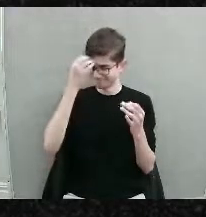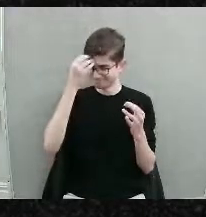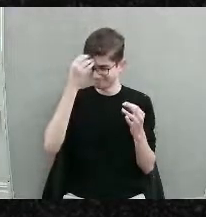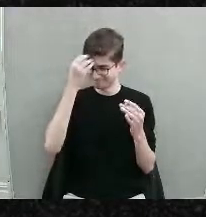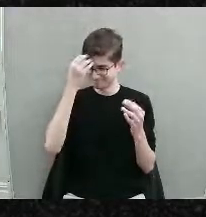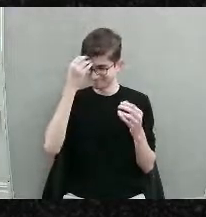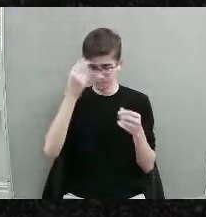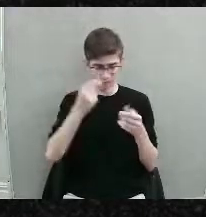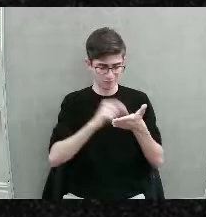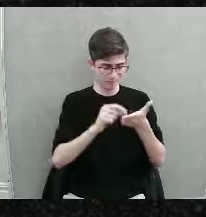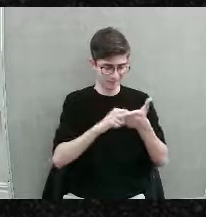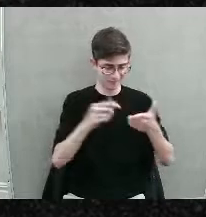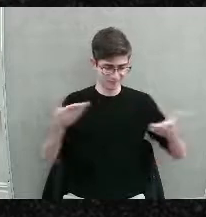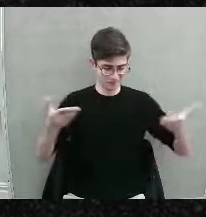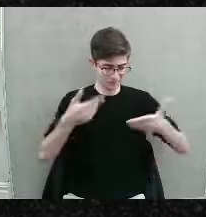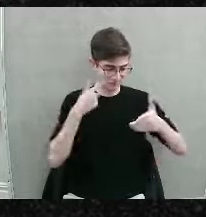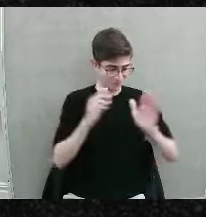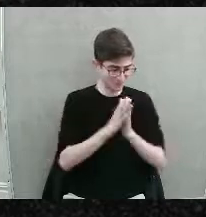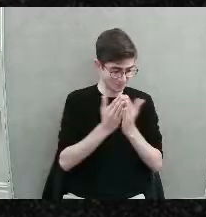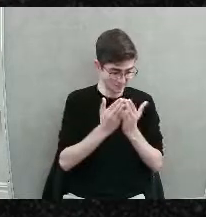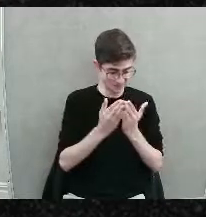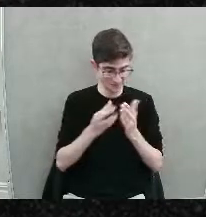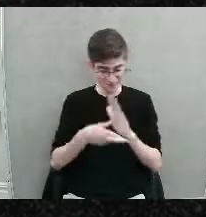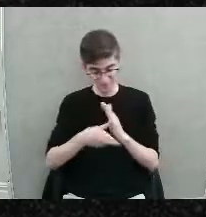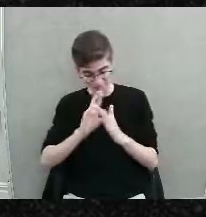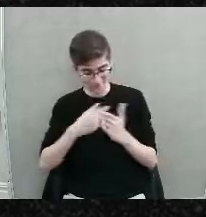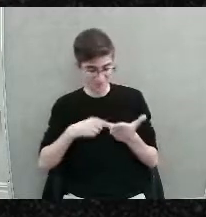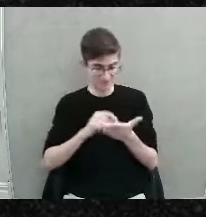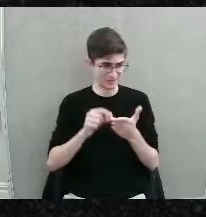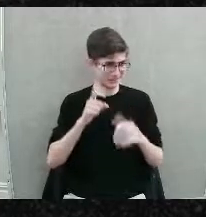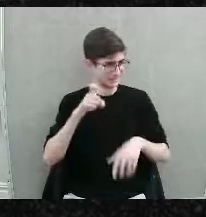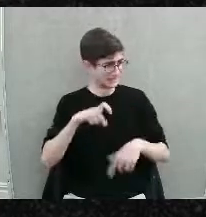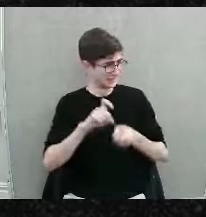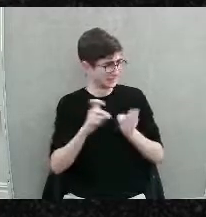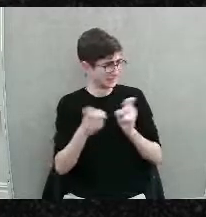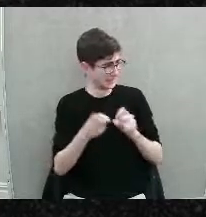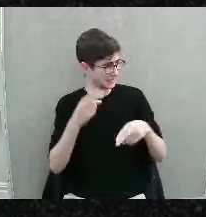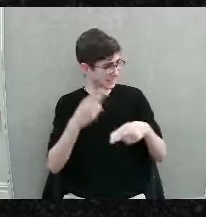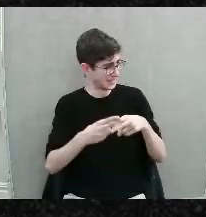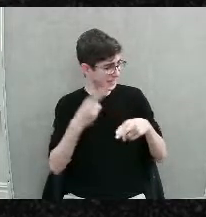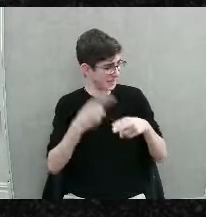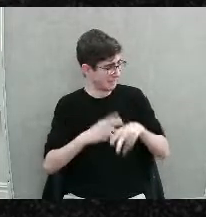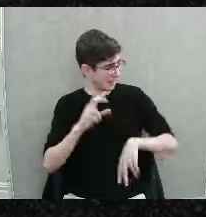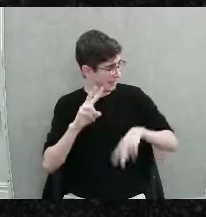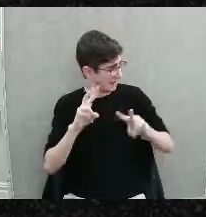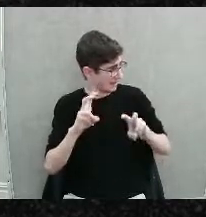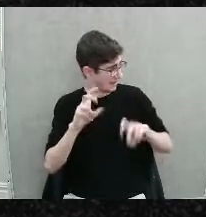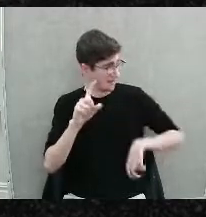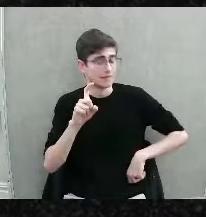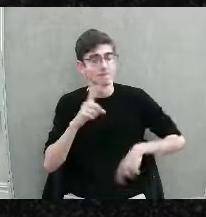we were writing the introduction to this book and re-going over the chapters again, should we change the title at the 11th hour?